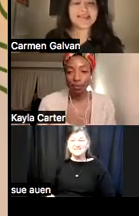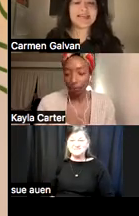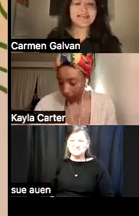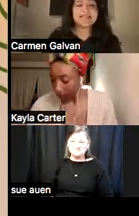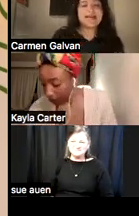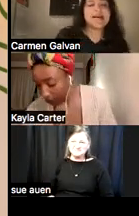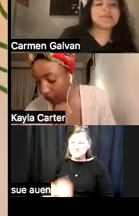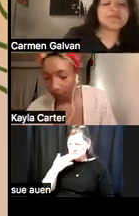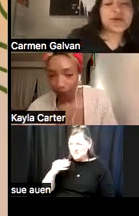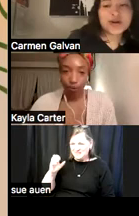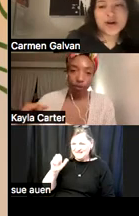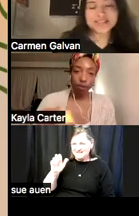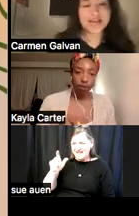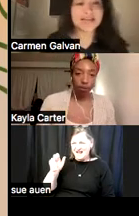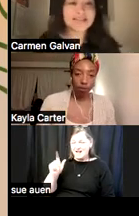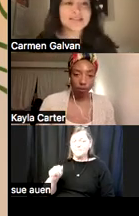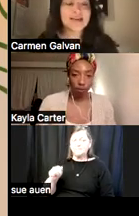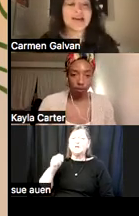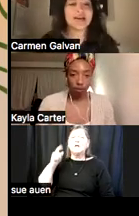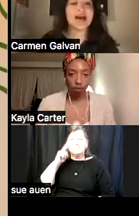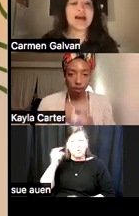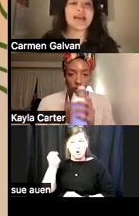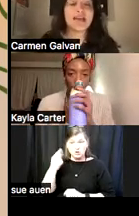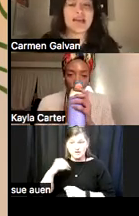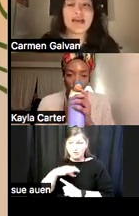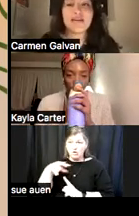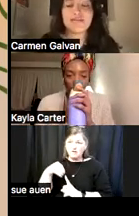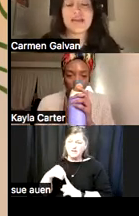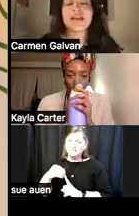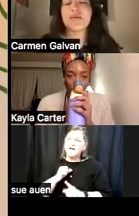Thanks, Kayla. For context,